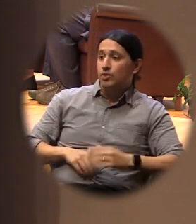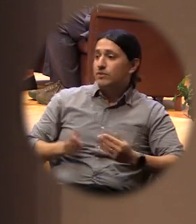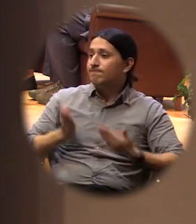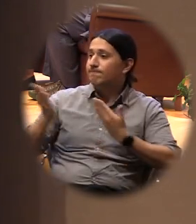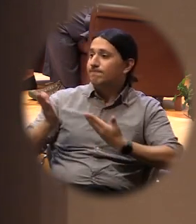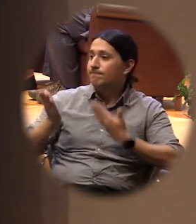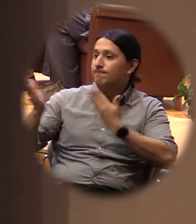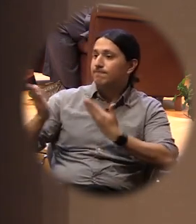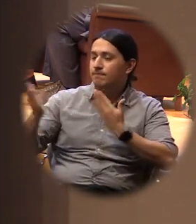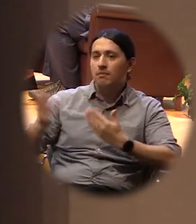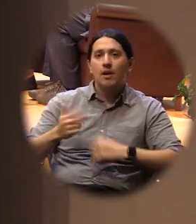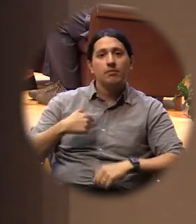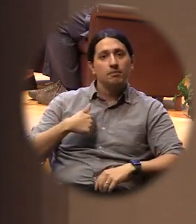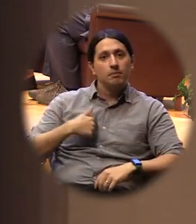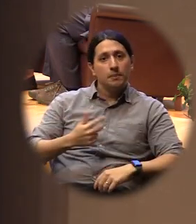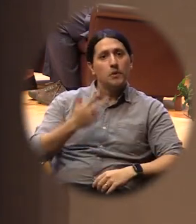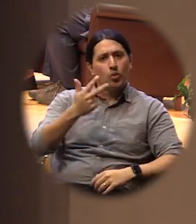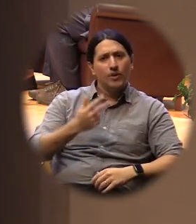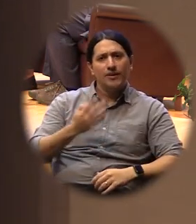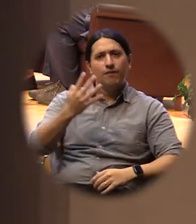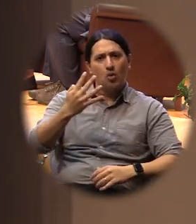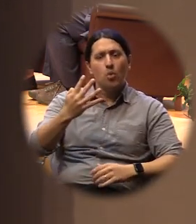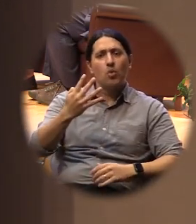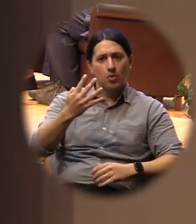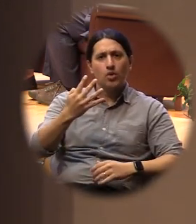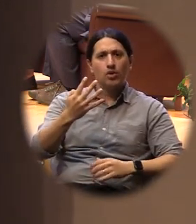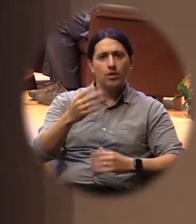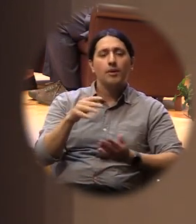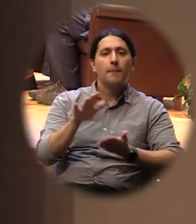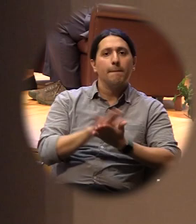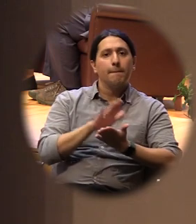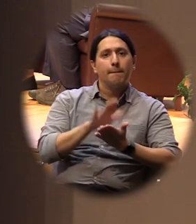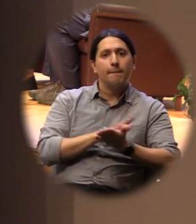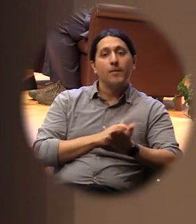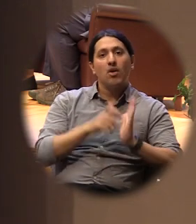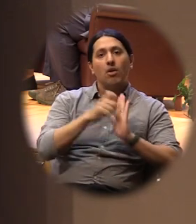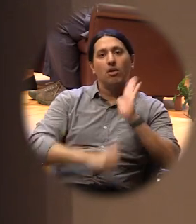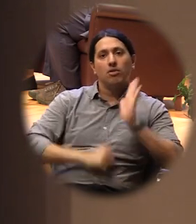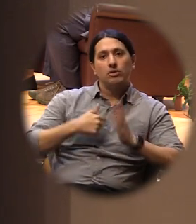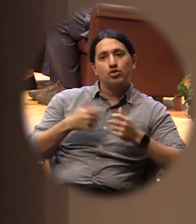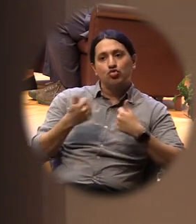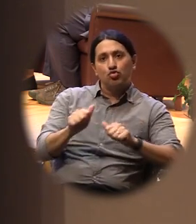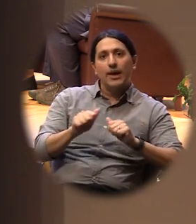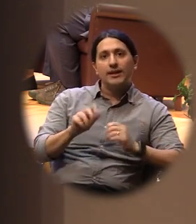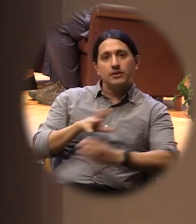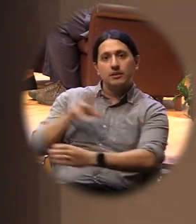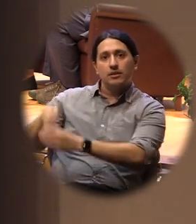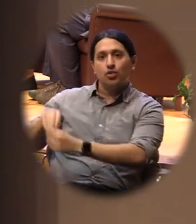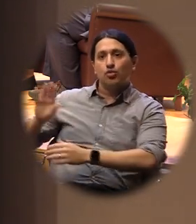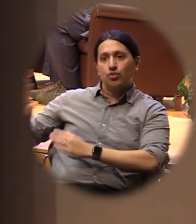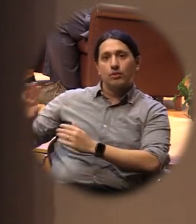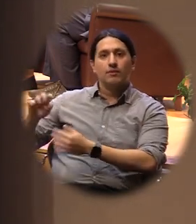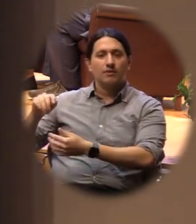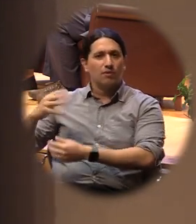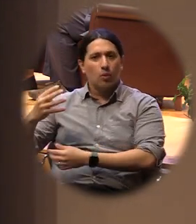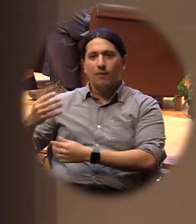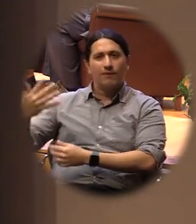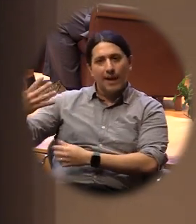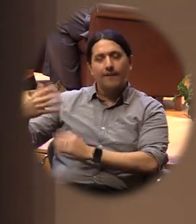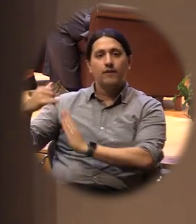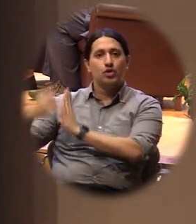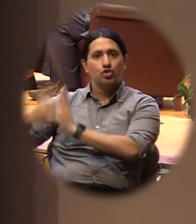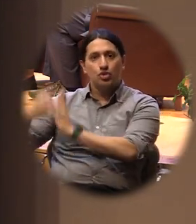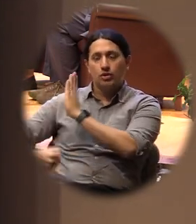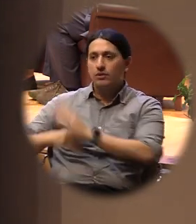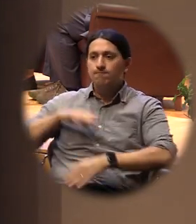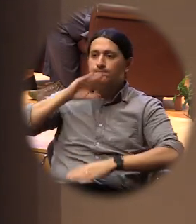papers which I tried to get published over a period of 4 years, with five different journals, and finally, you know, didn't. And that's